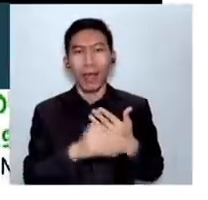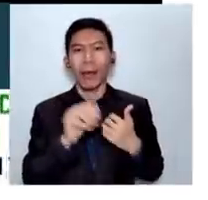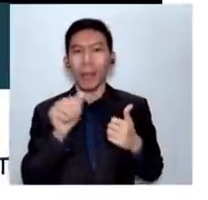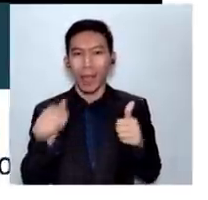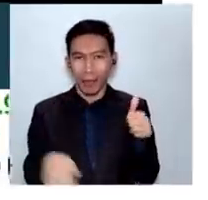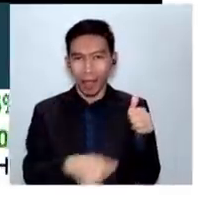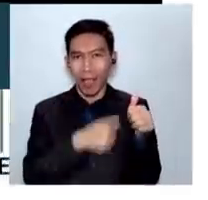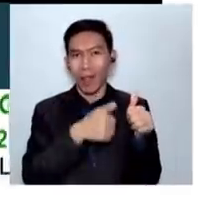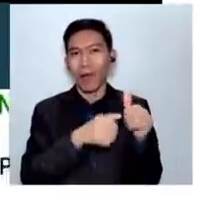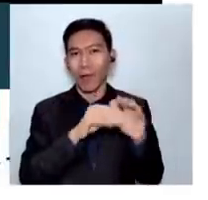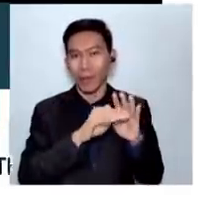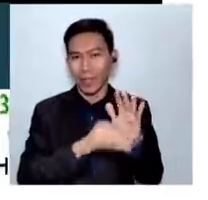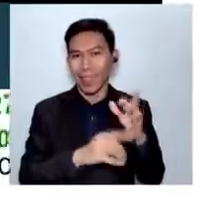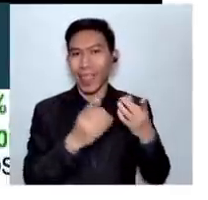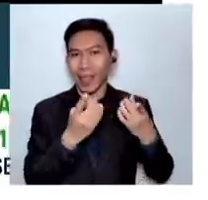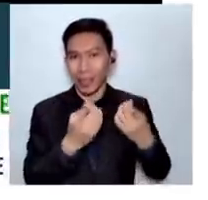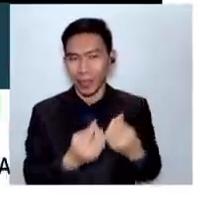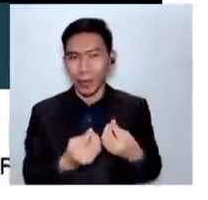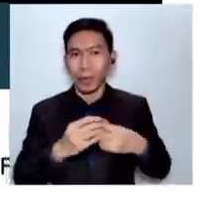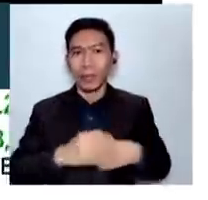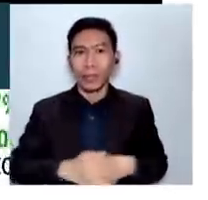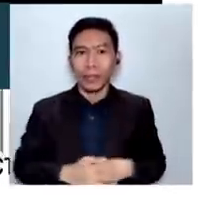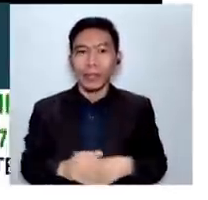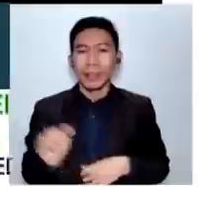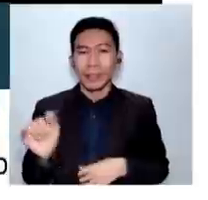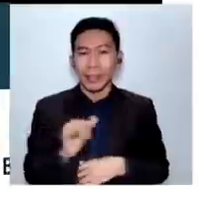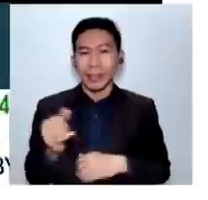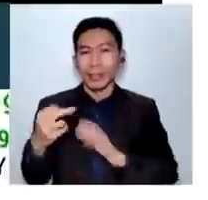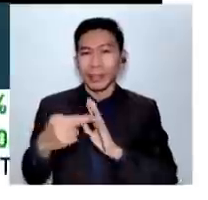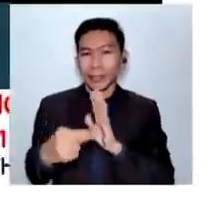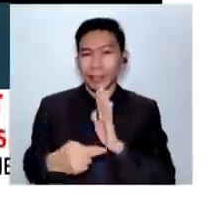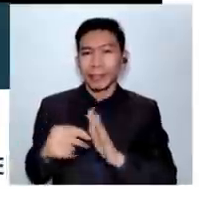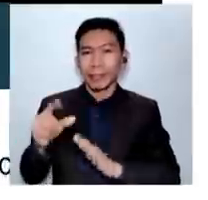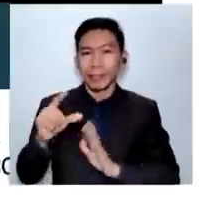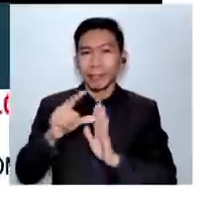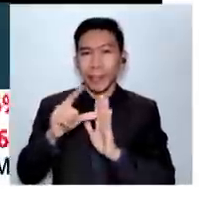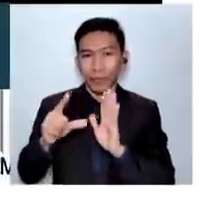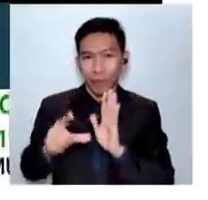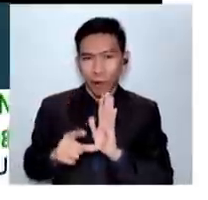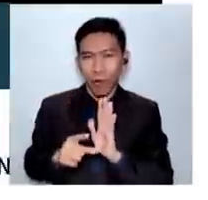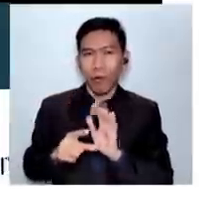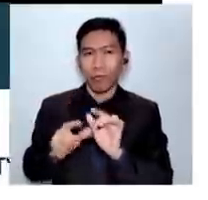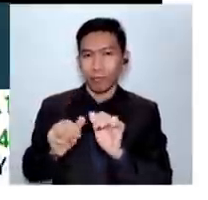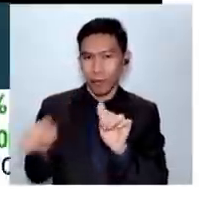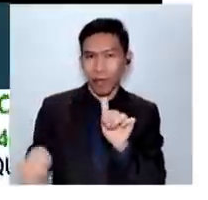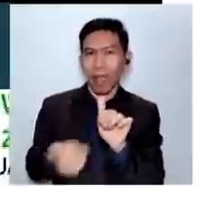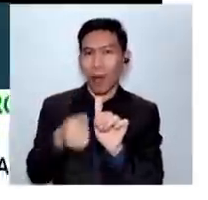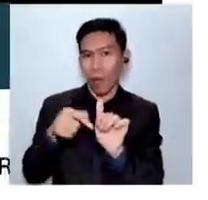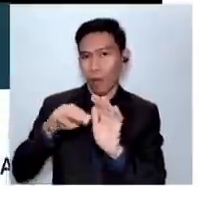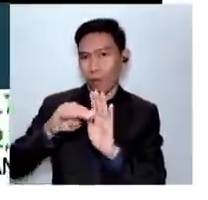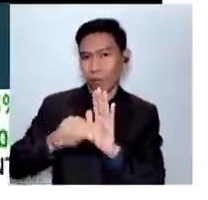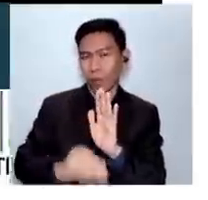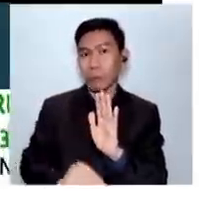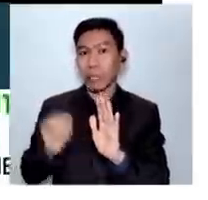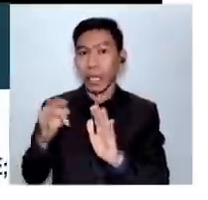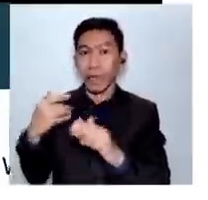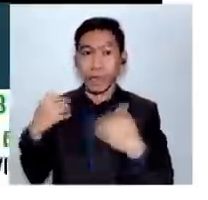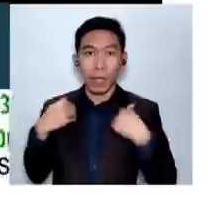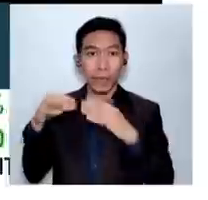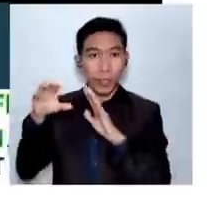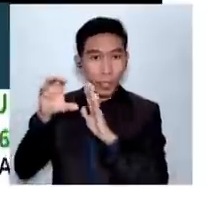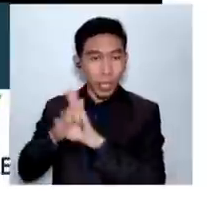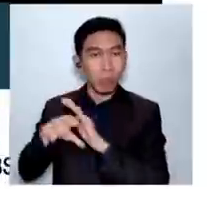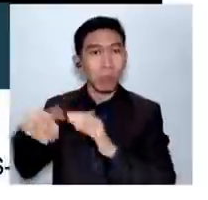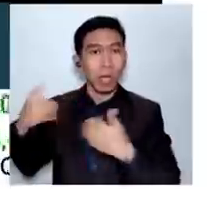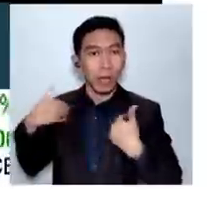course, rule of law will always be there. And if crimes have been committed, especially corrupt acts have been